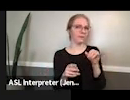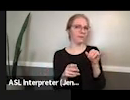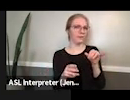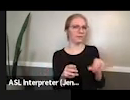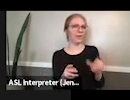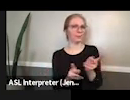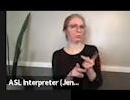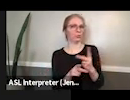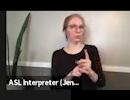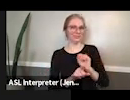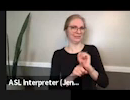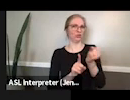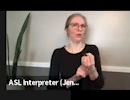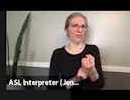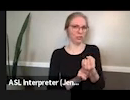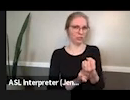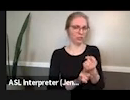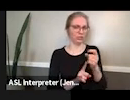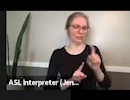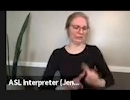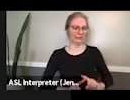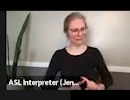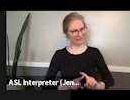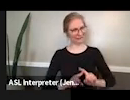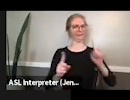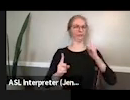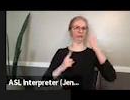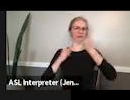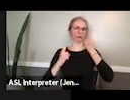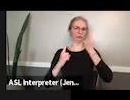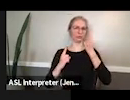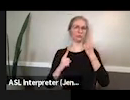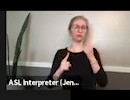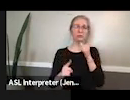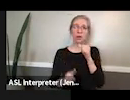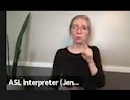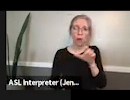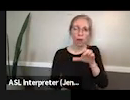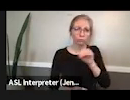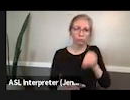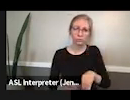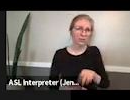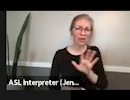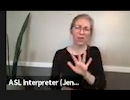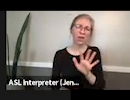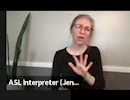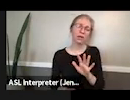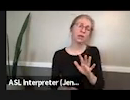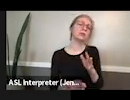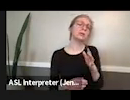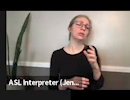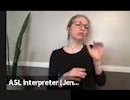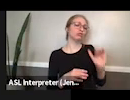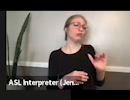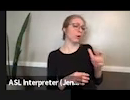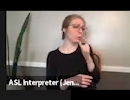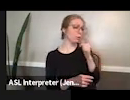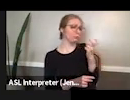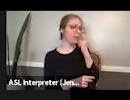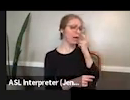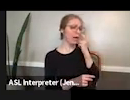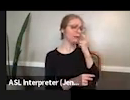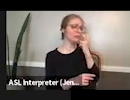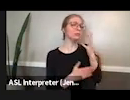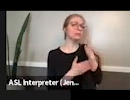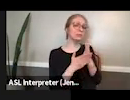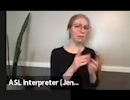needs different considerations. Now, not 100%, like some of the things you do with a child who's blind will be effective